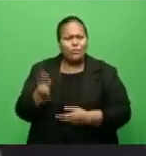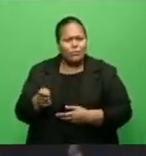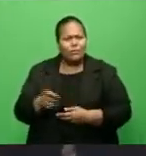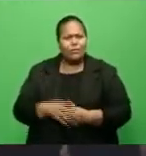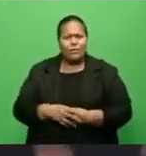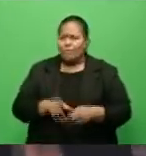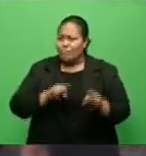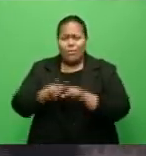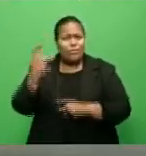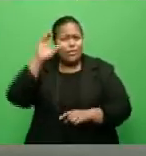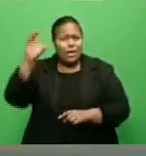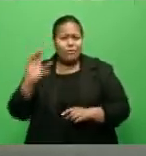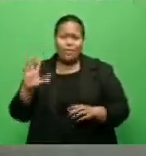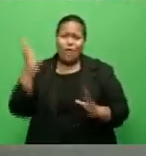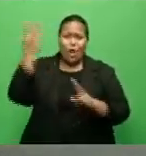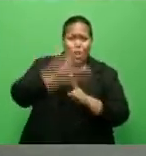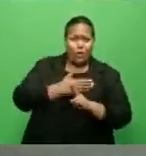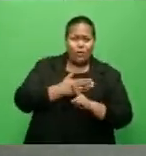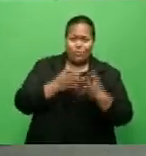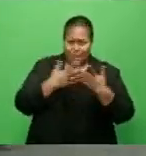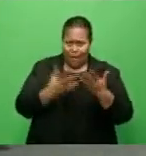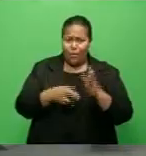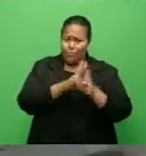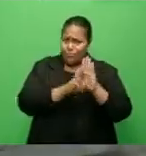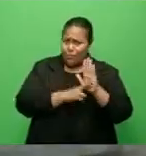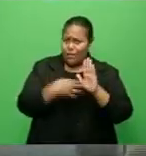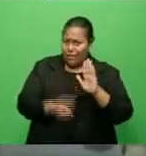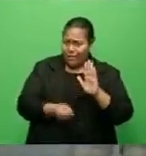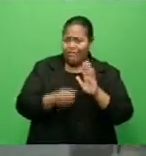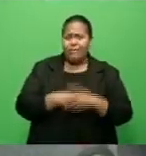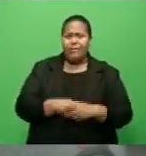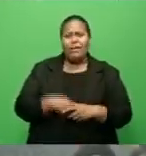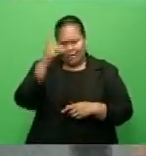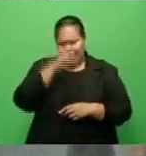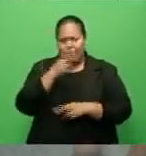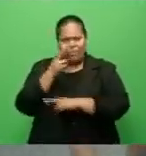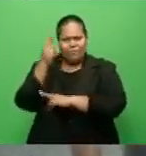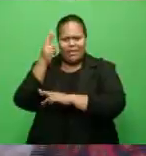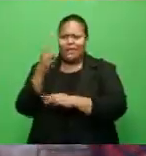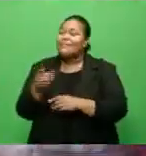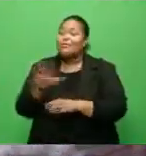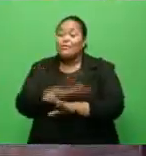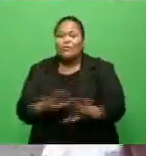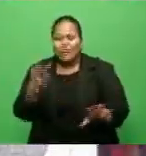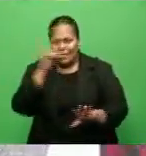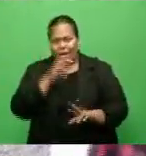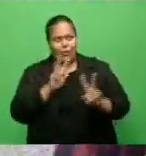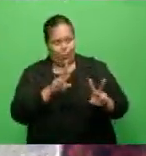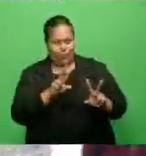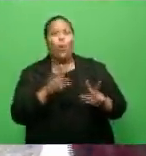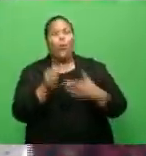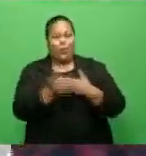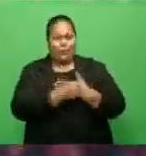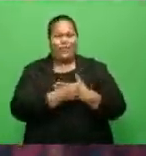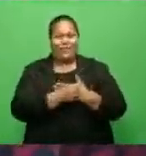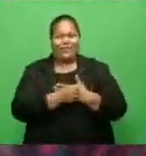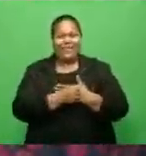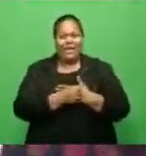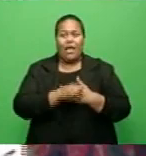in lockdown and with restrictions in place, it might represent a source of security for some children, but for a minority, it's